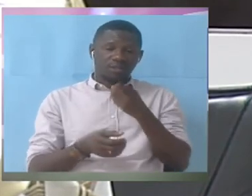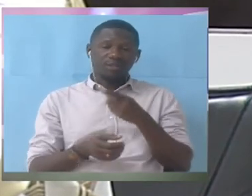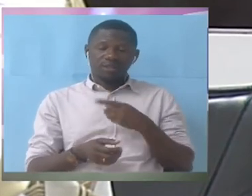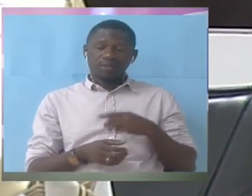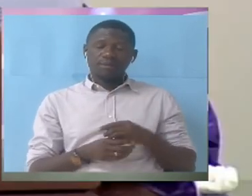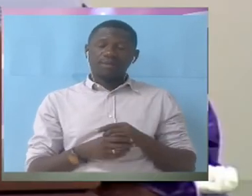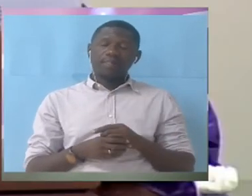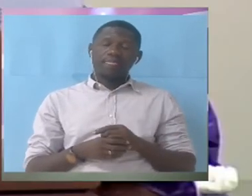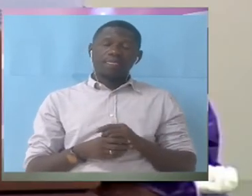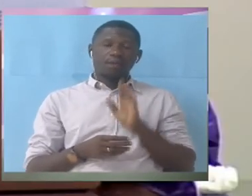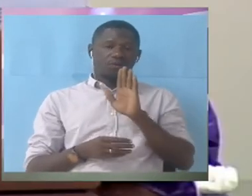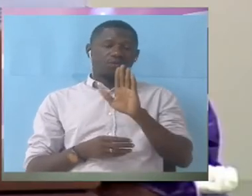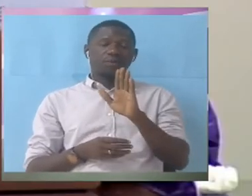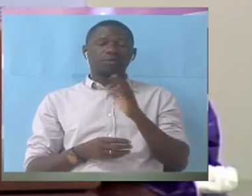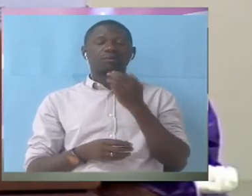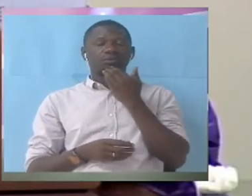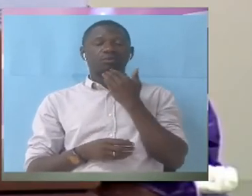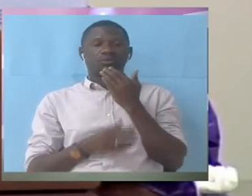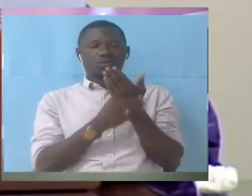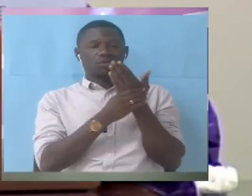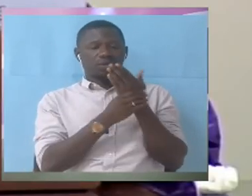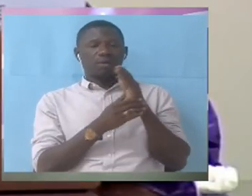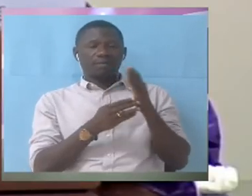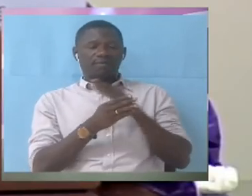Sorry, doctor, before we get to that point,